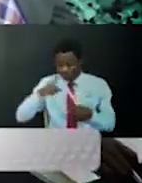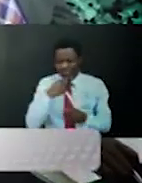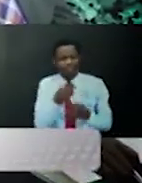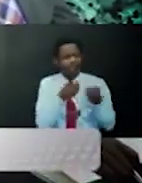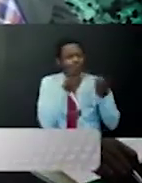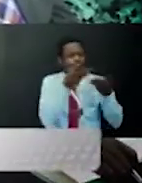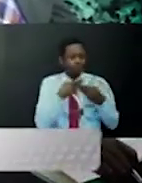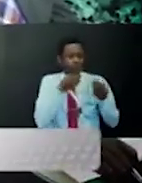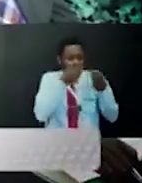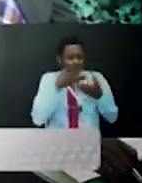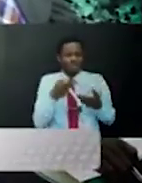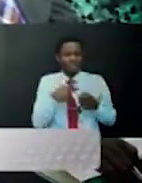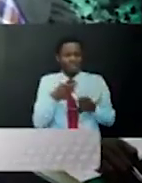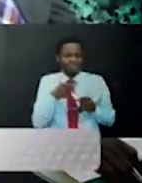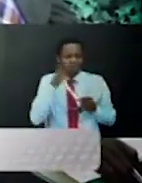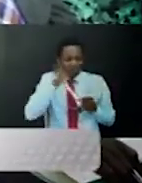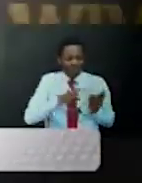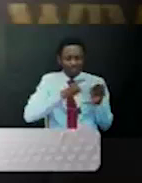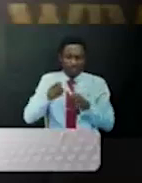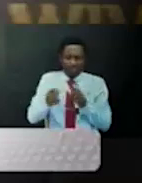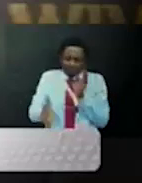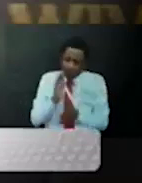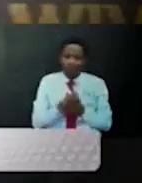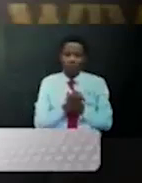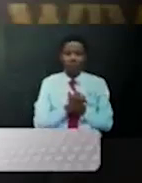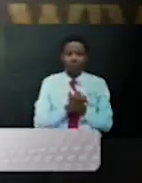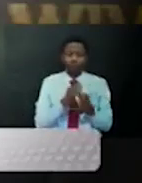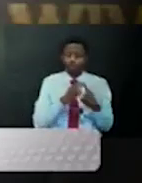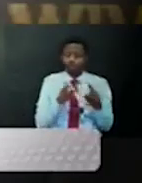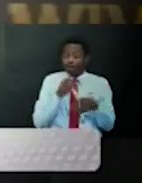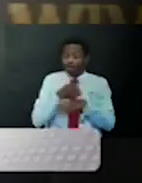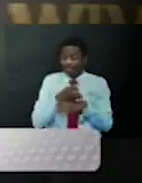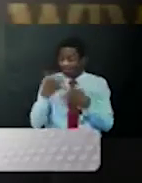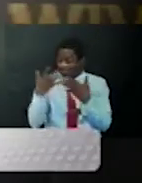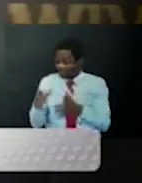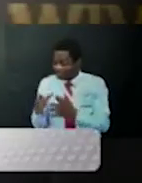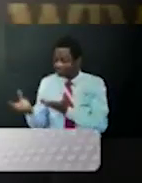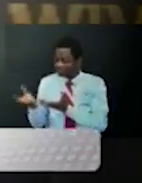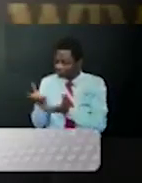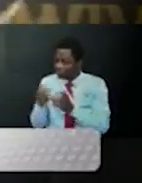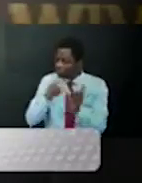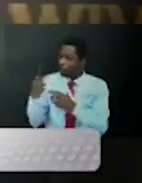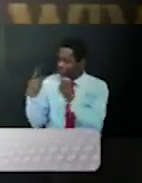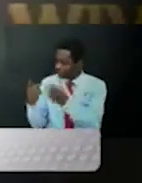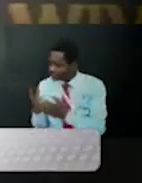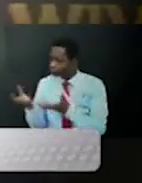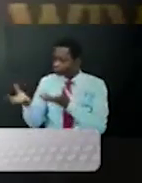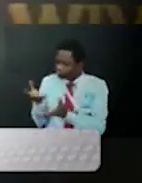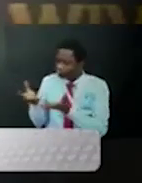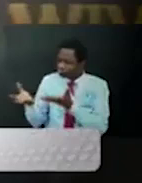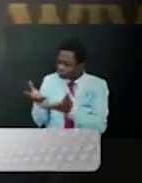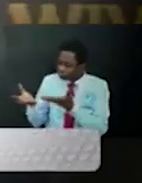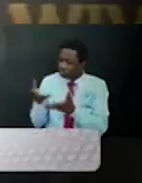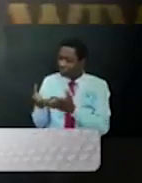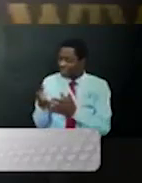by. After I finished dealing with him, I was late. So I needed to navigate through Dummy, those of you know